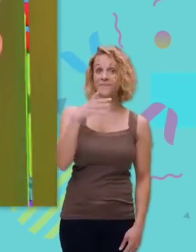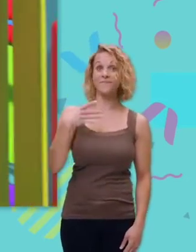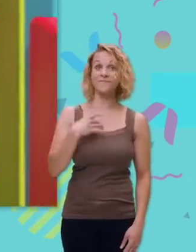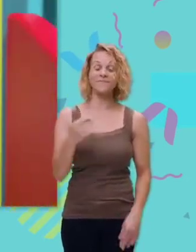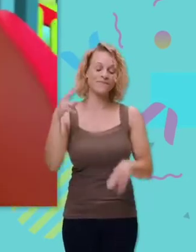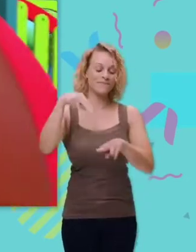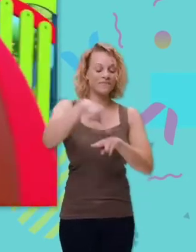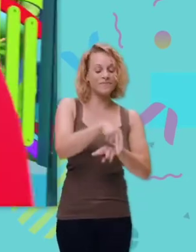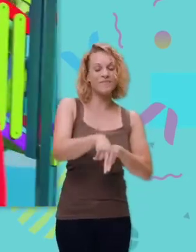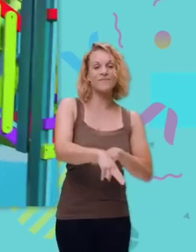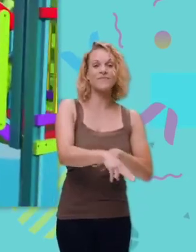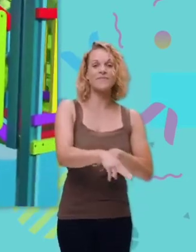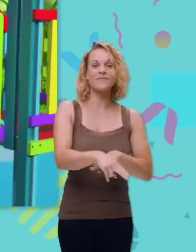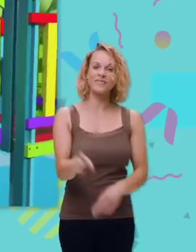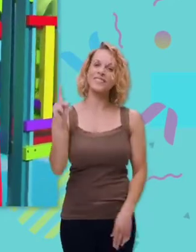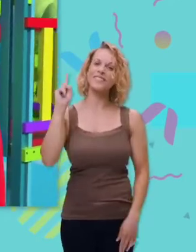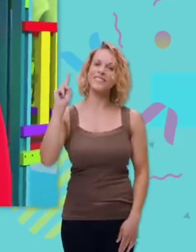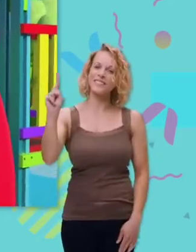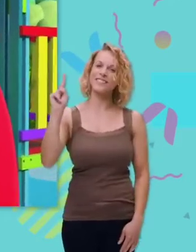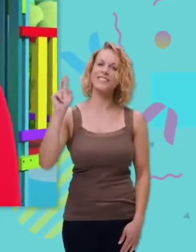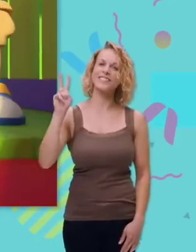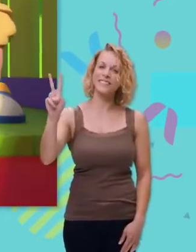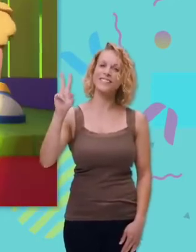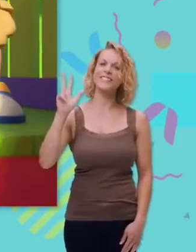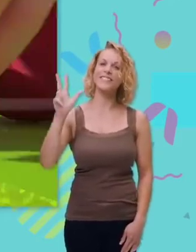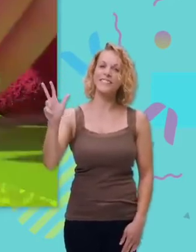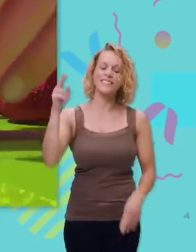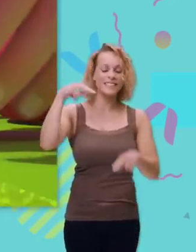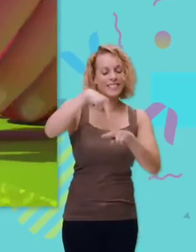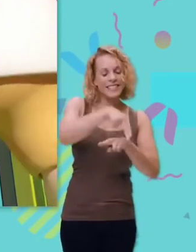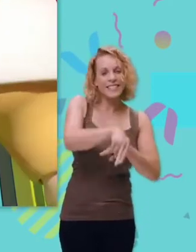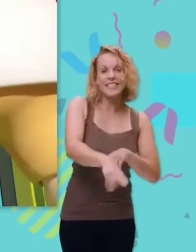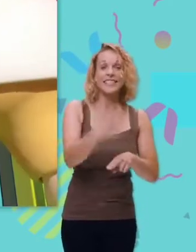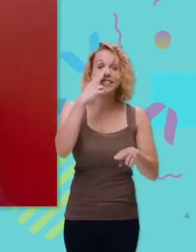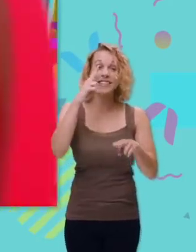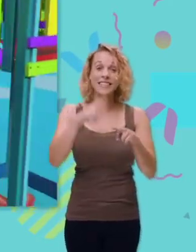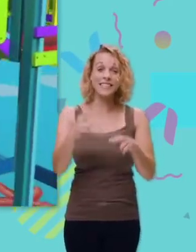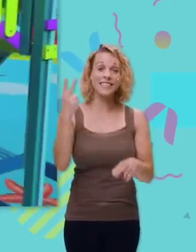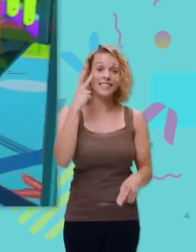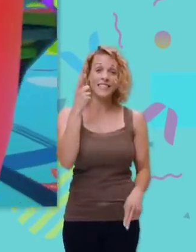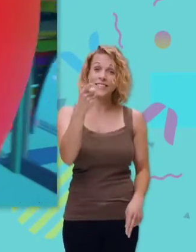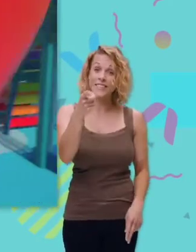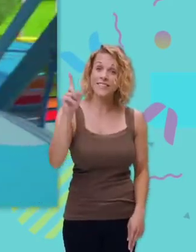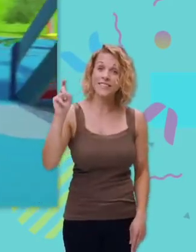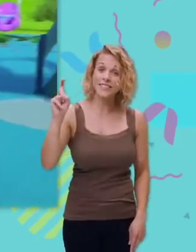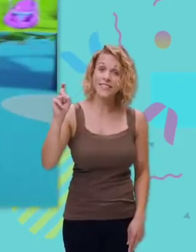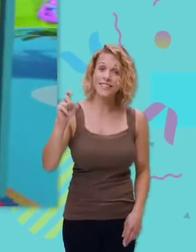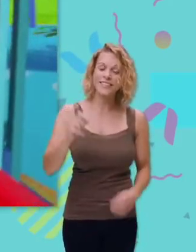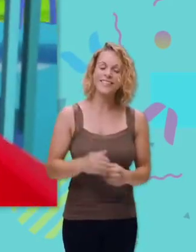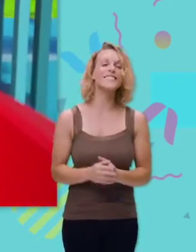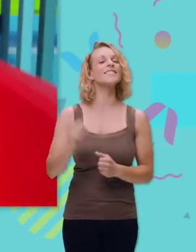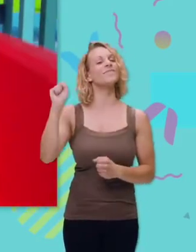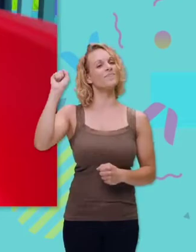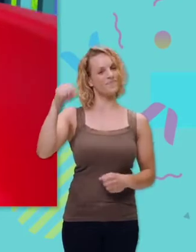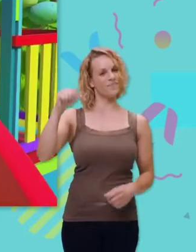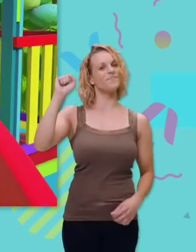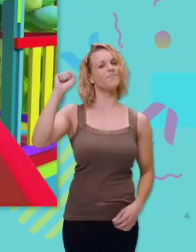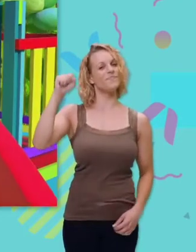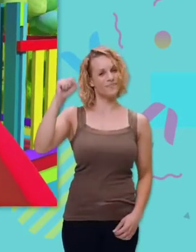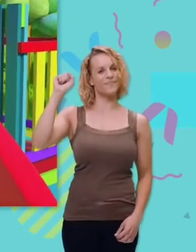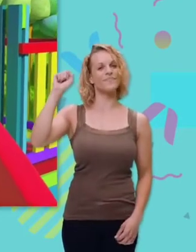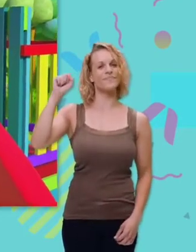See, Mousy likes to slide. 1, 2, 3, sliding's fun, you